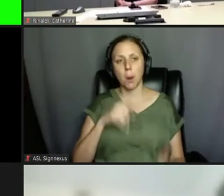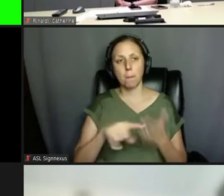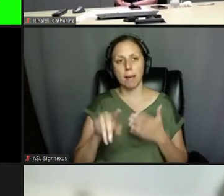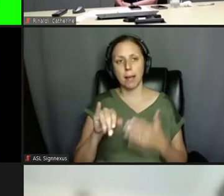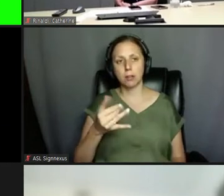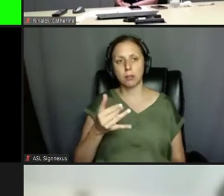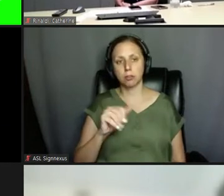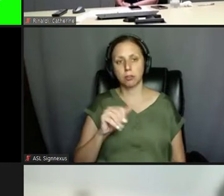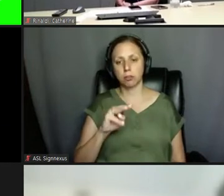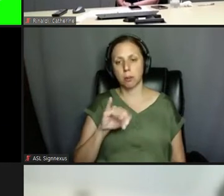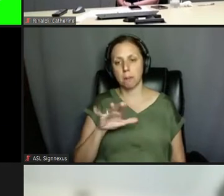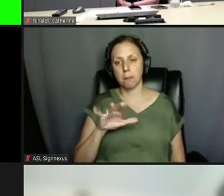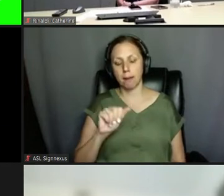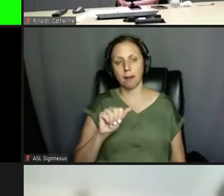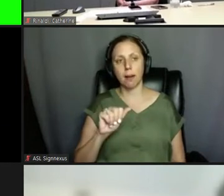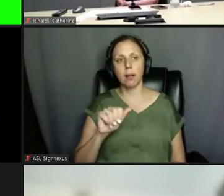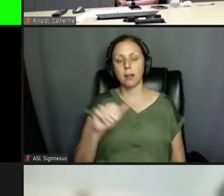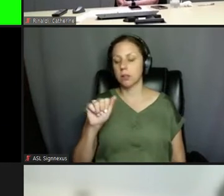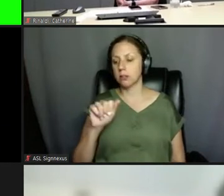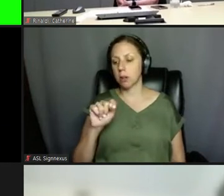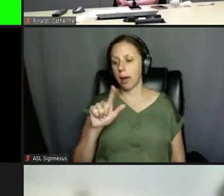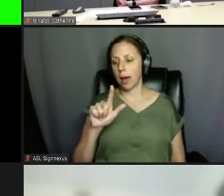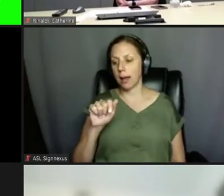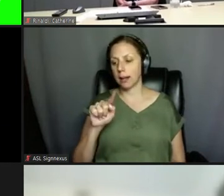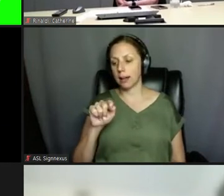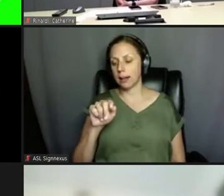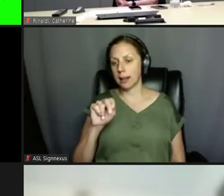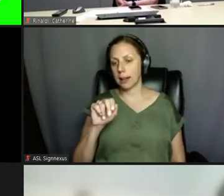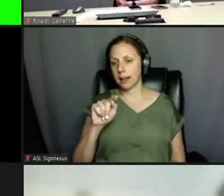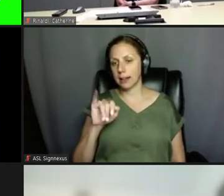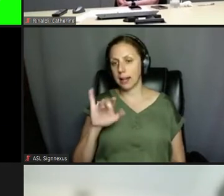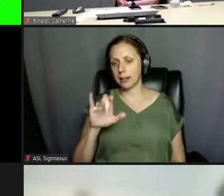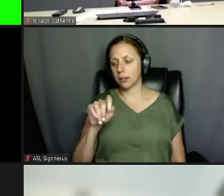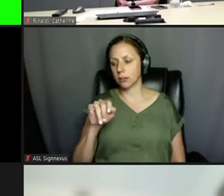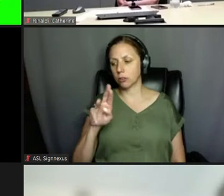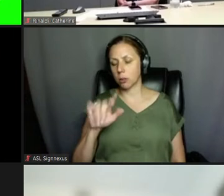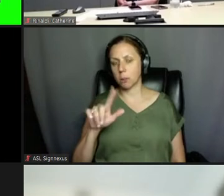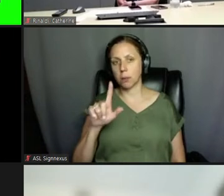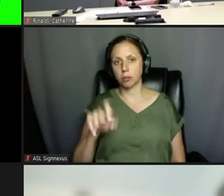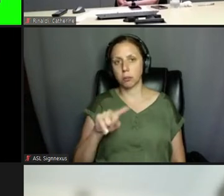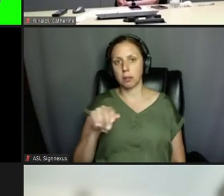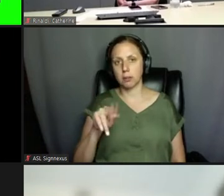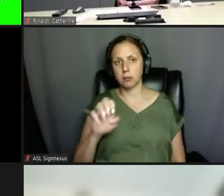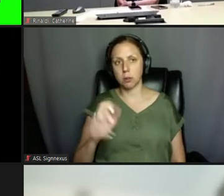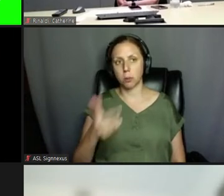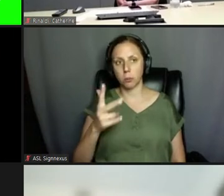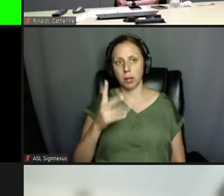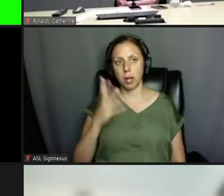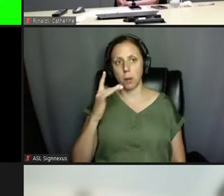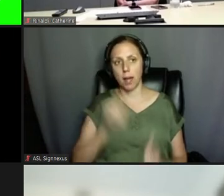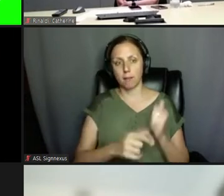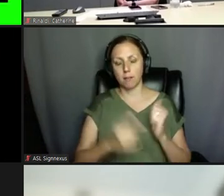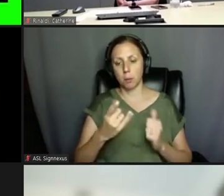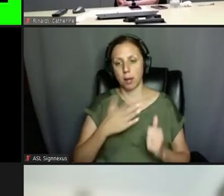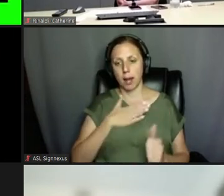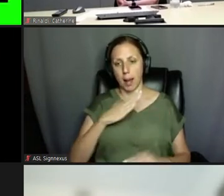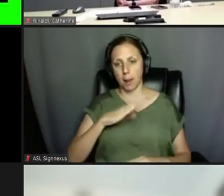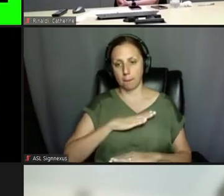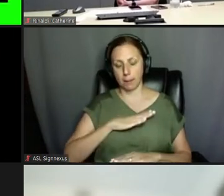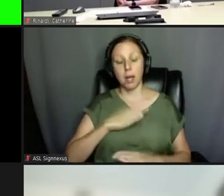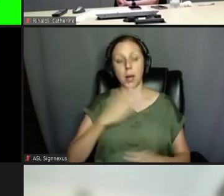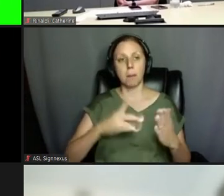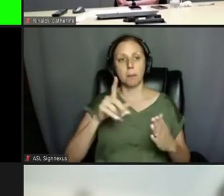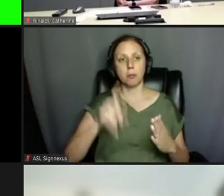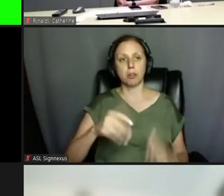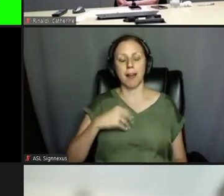basically Atlantic Terminal would be in zone three. That's what they should do. So like this, everyone's happy. And maybe it should just be like a